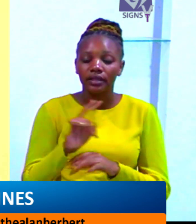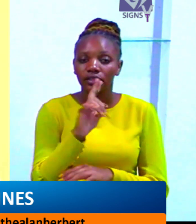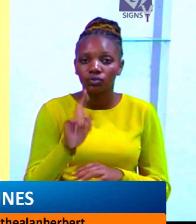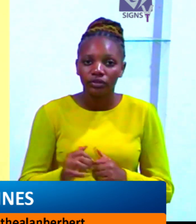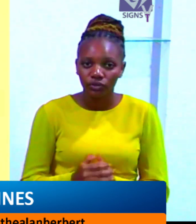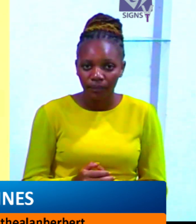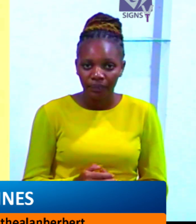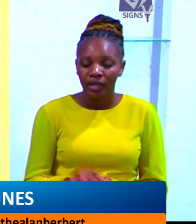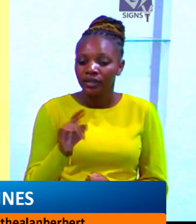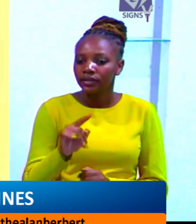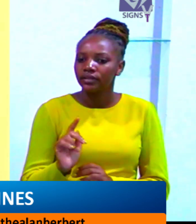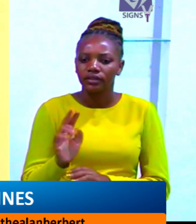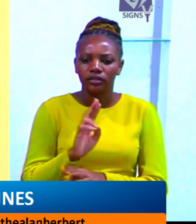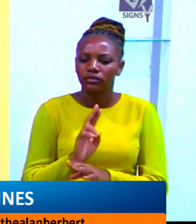useful?